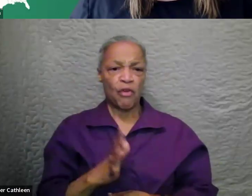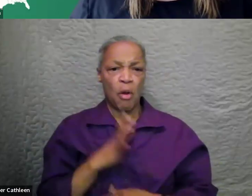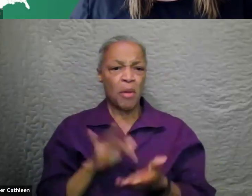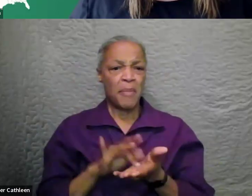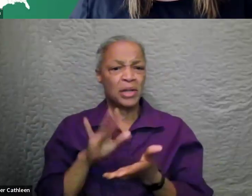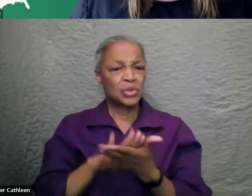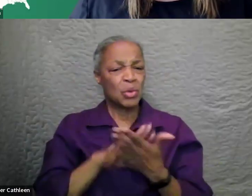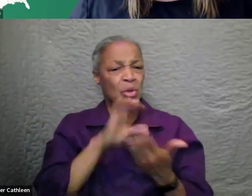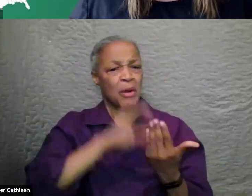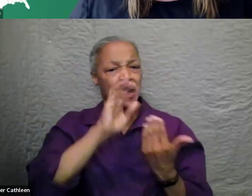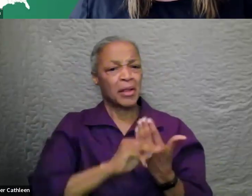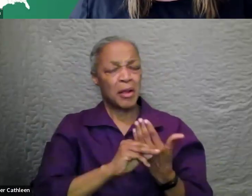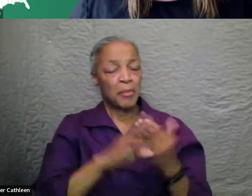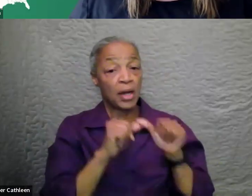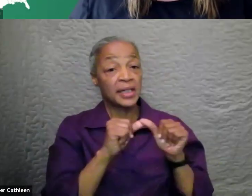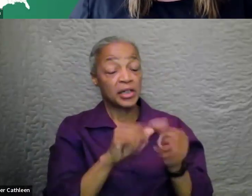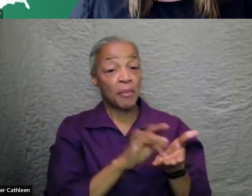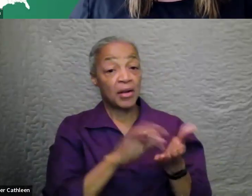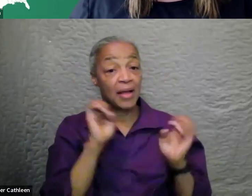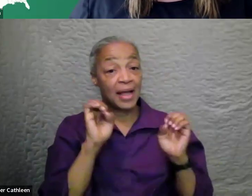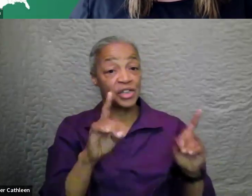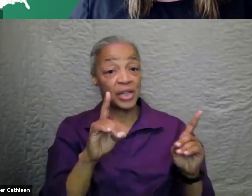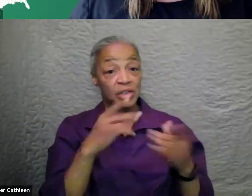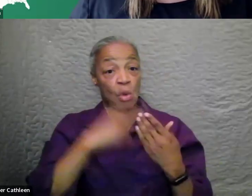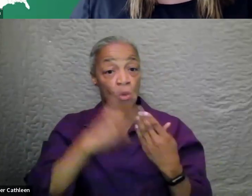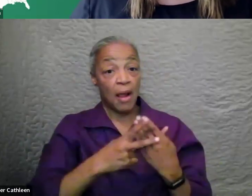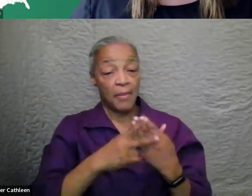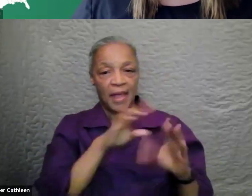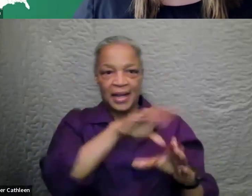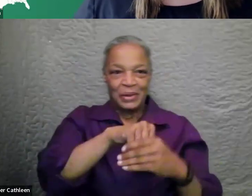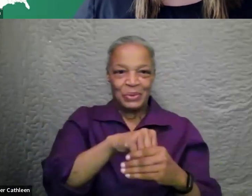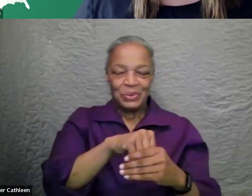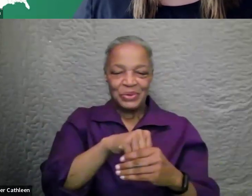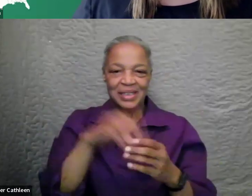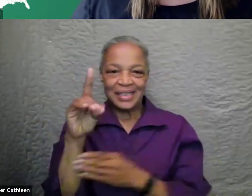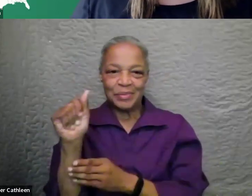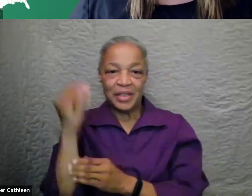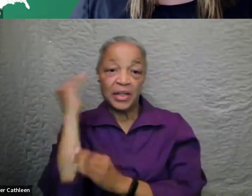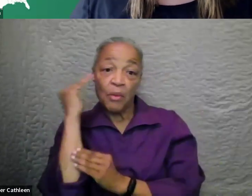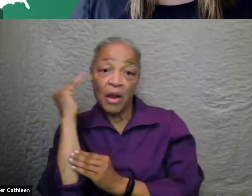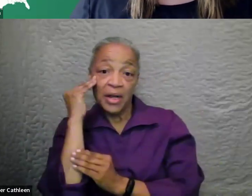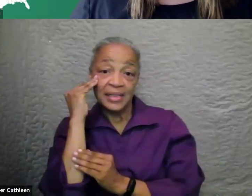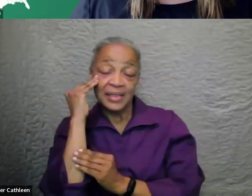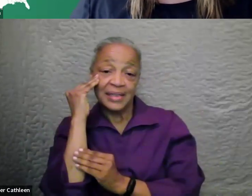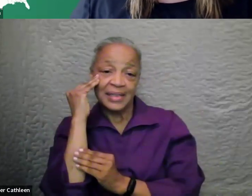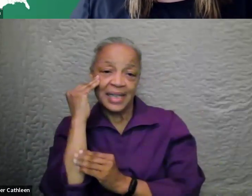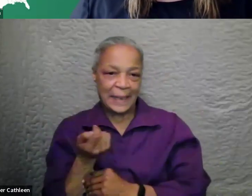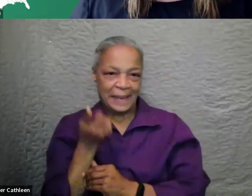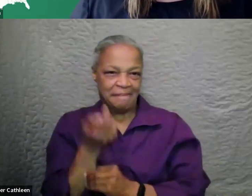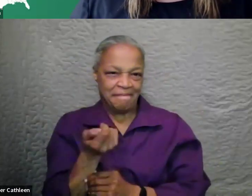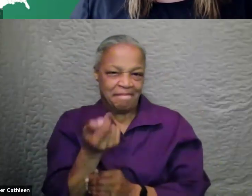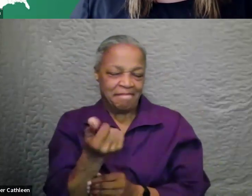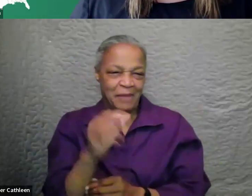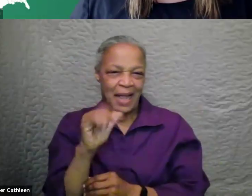school curriculum or a continuing medical education program that includes disability awareness and a little bit of at least